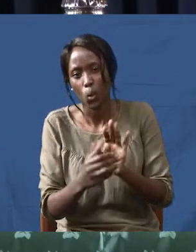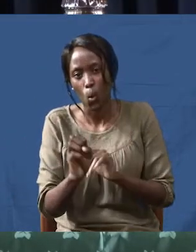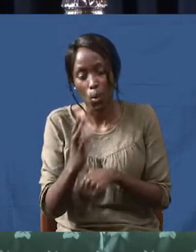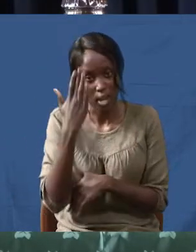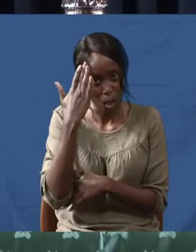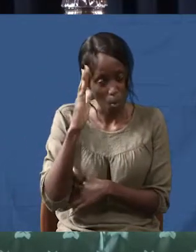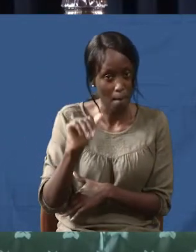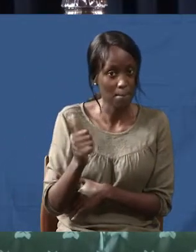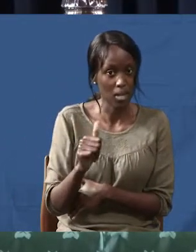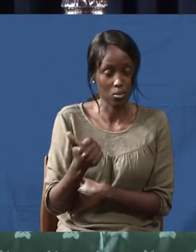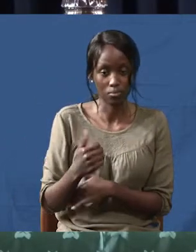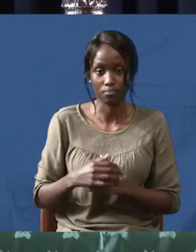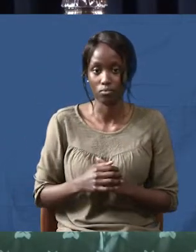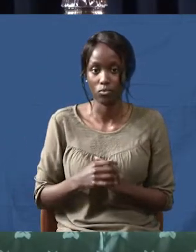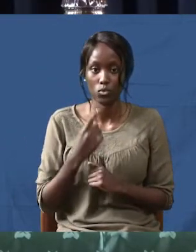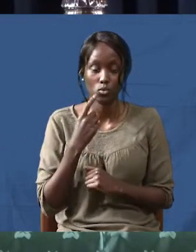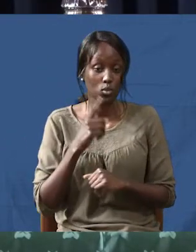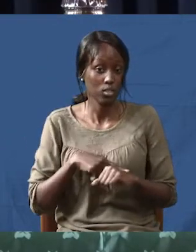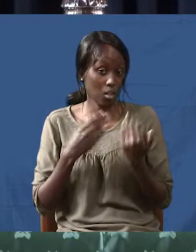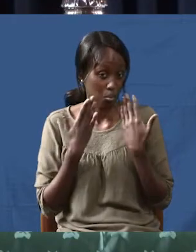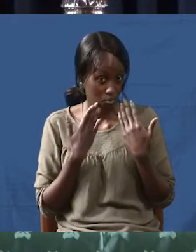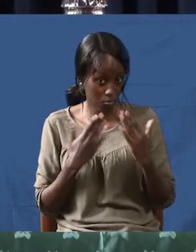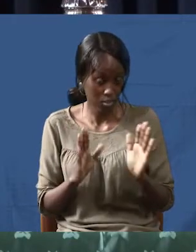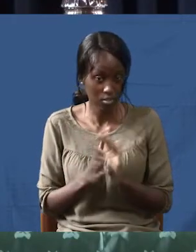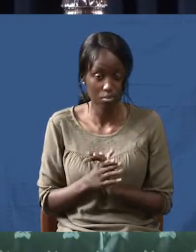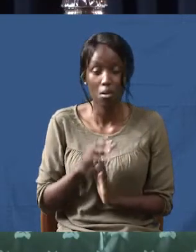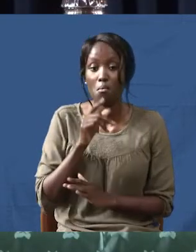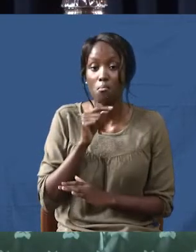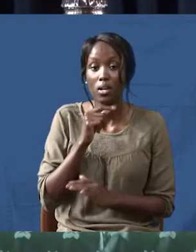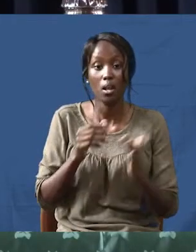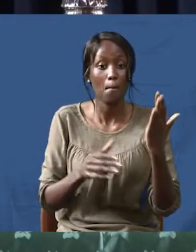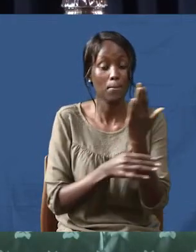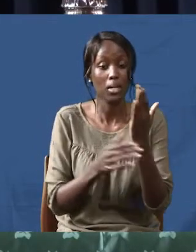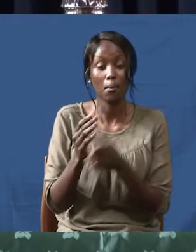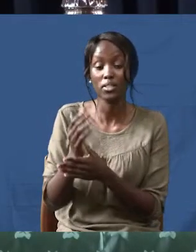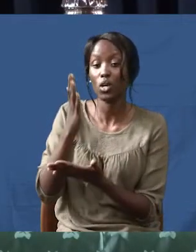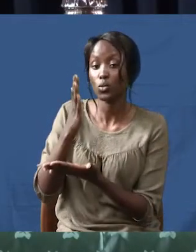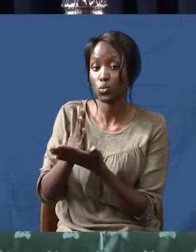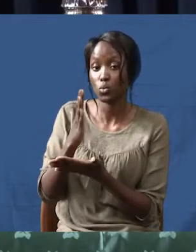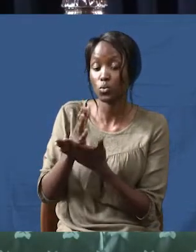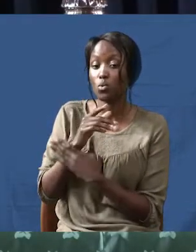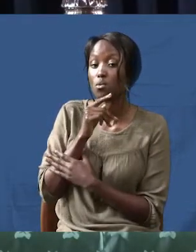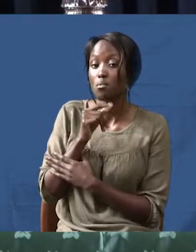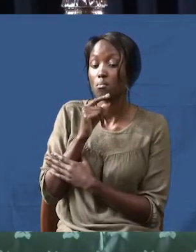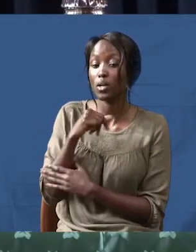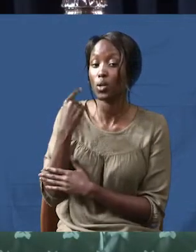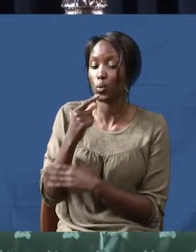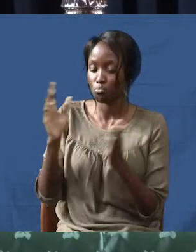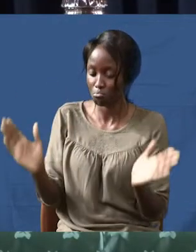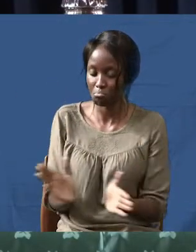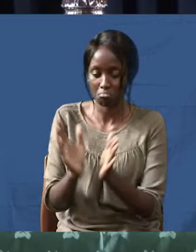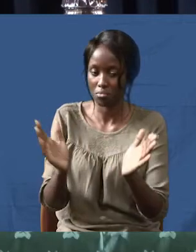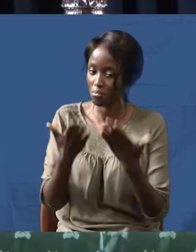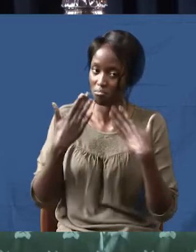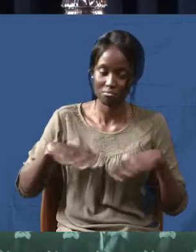us. So in conclusion, Barnabas truly was a man of